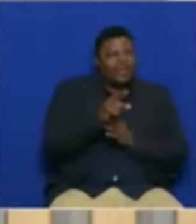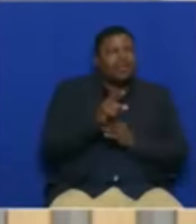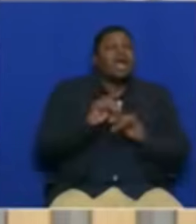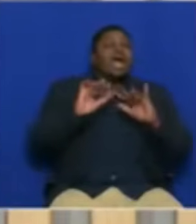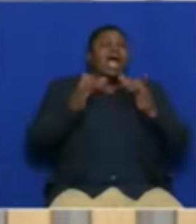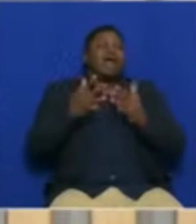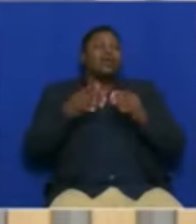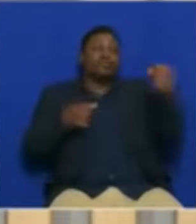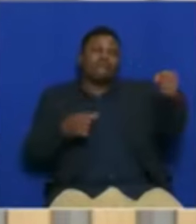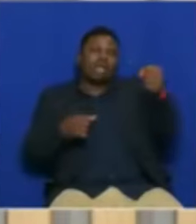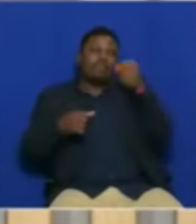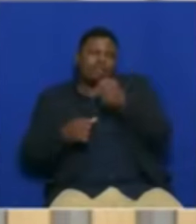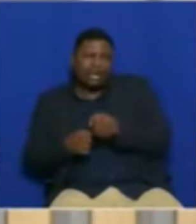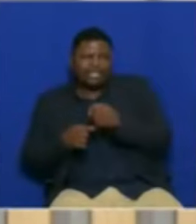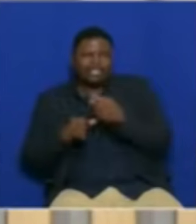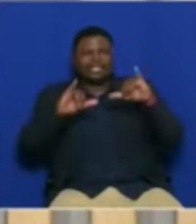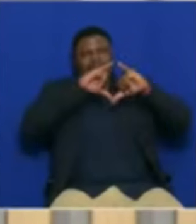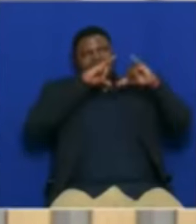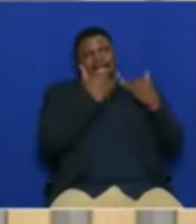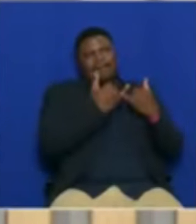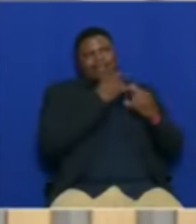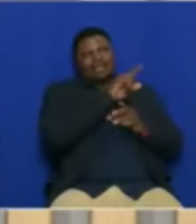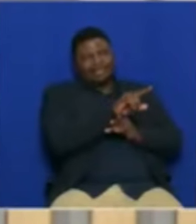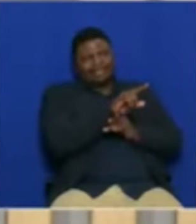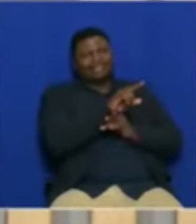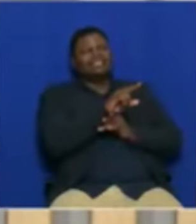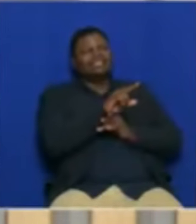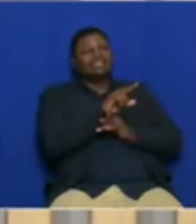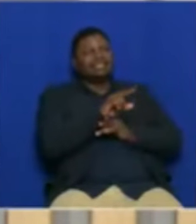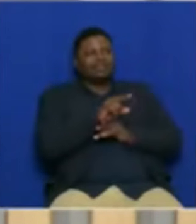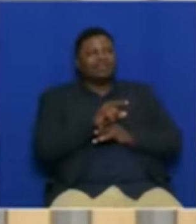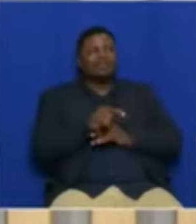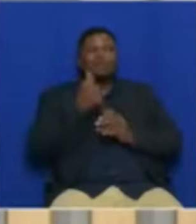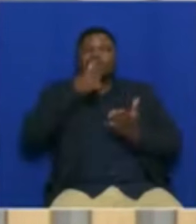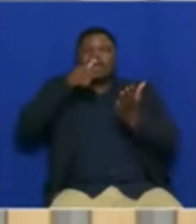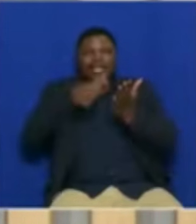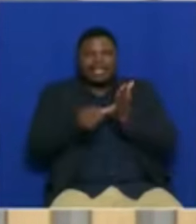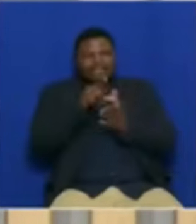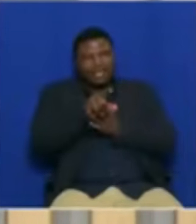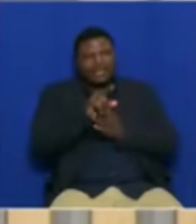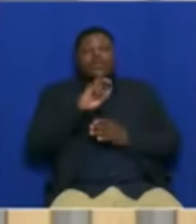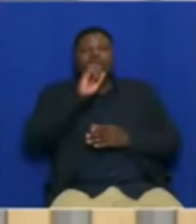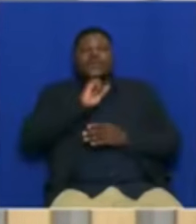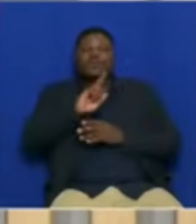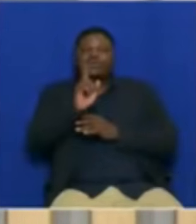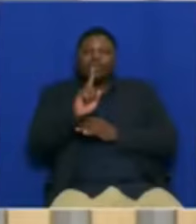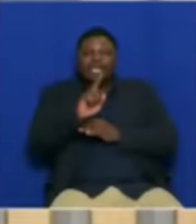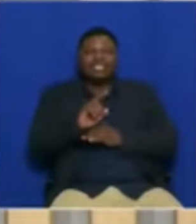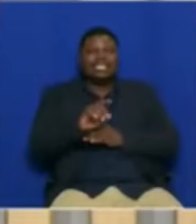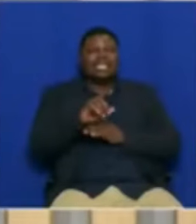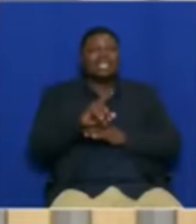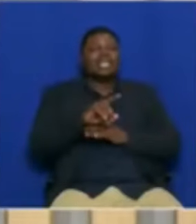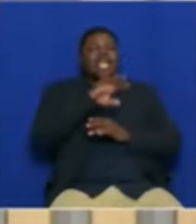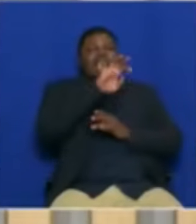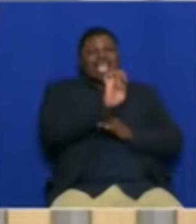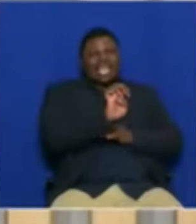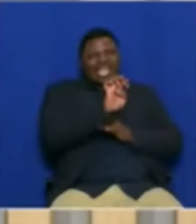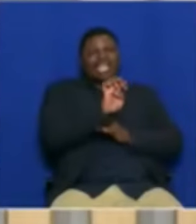And then wrote a letter to say it is done on the e-vetting system. Whereas you write a letter to say that